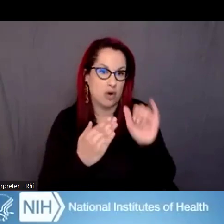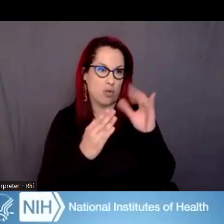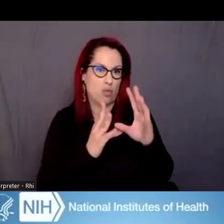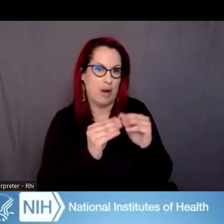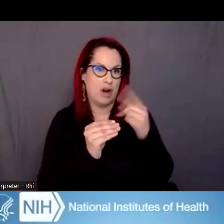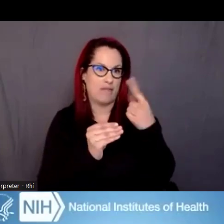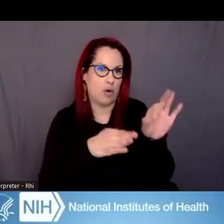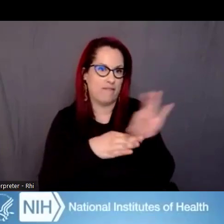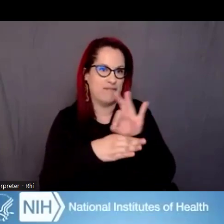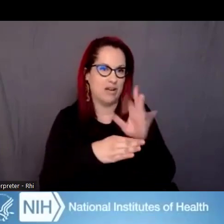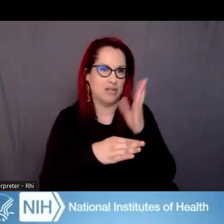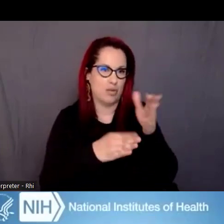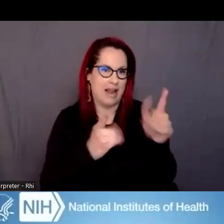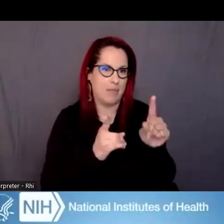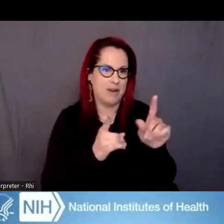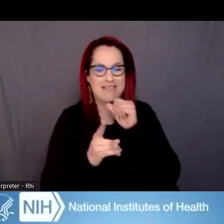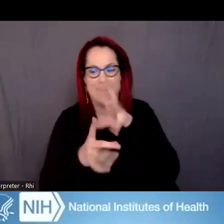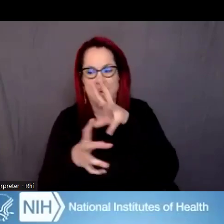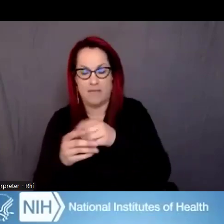So it's really important to keep that in mind.